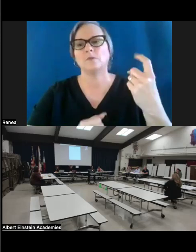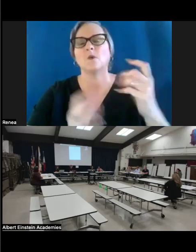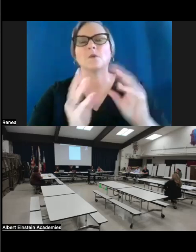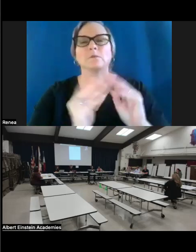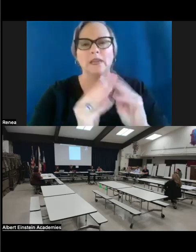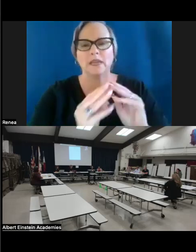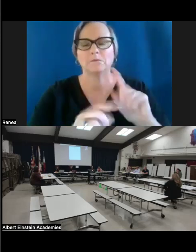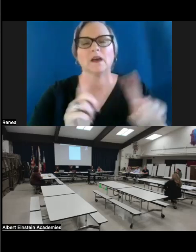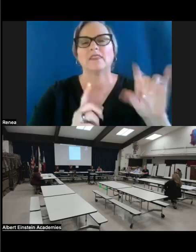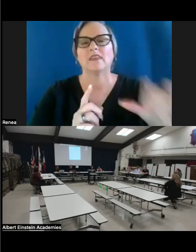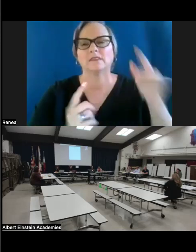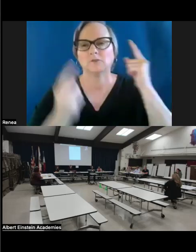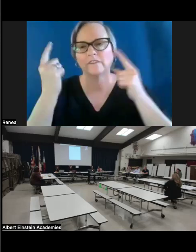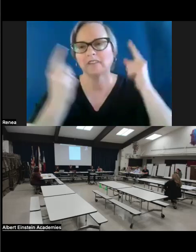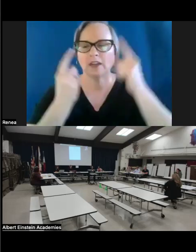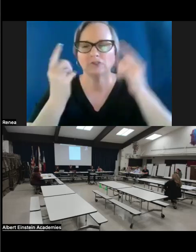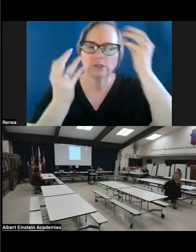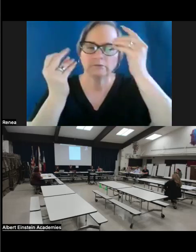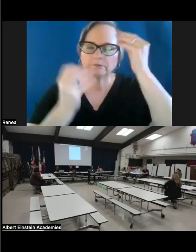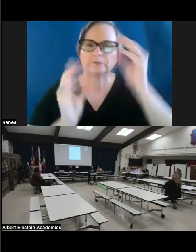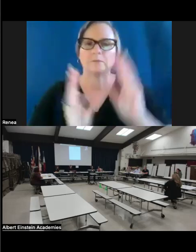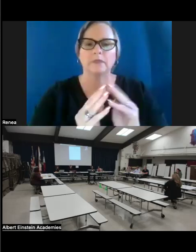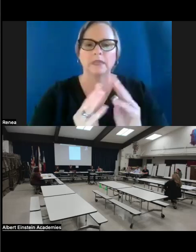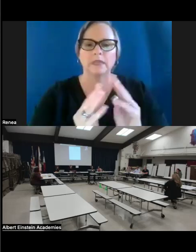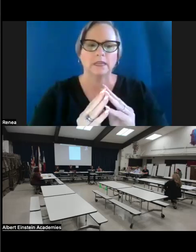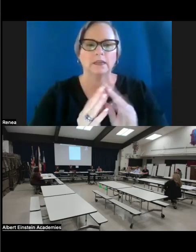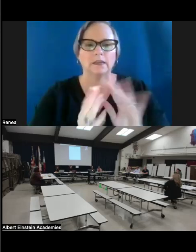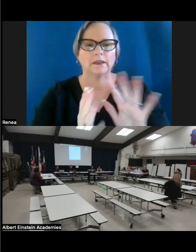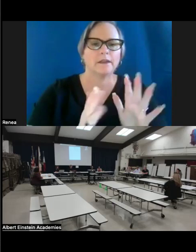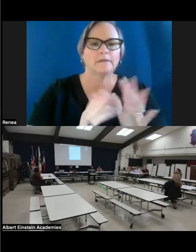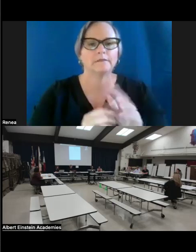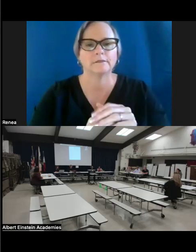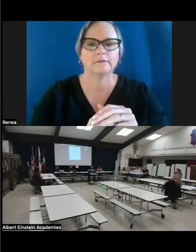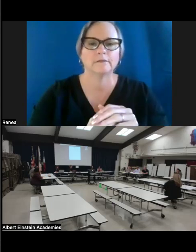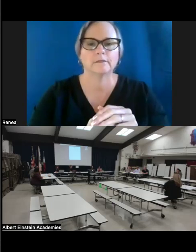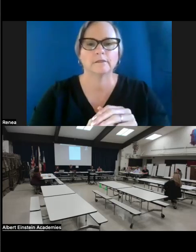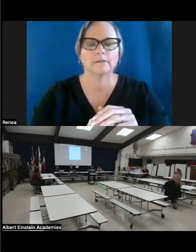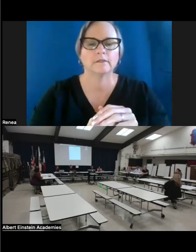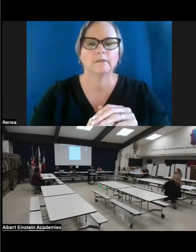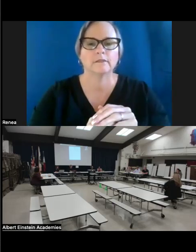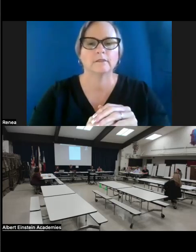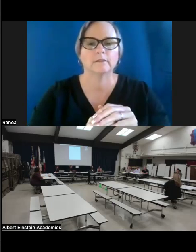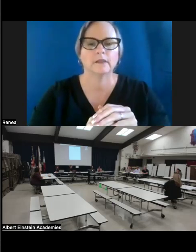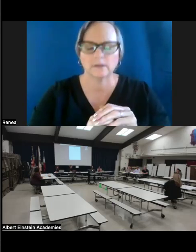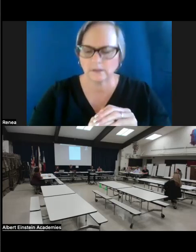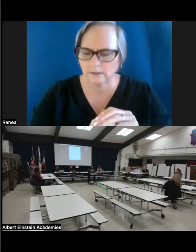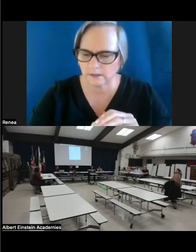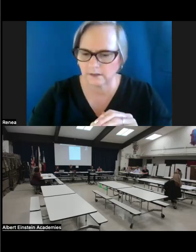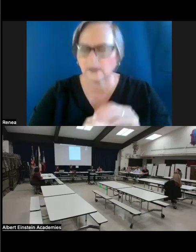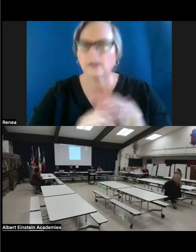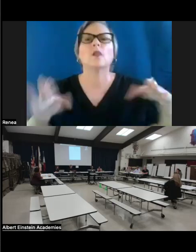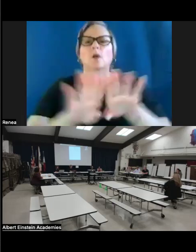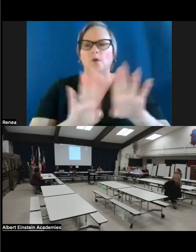of closed meeting, and we are just sort of like our training meeting at the beginning of the school year, where it's not open to the public, but we sort of reflect